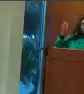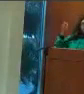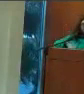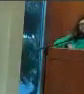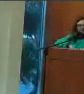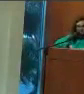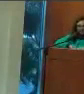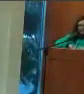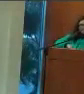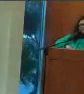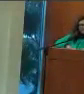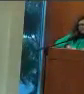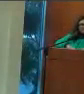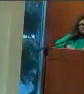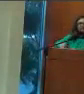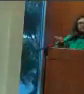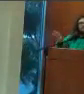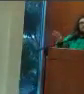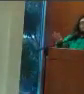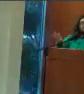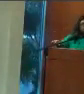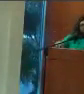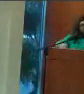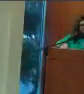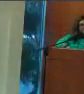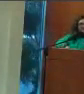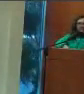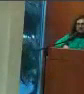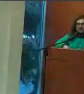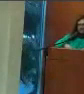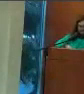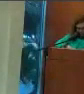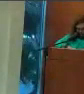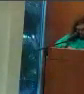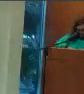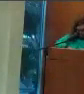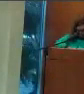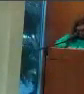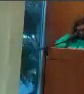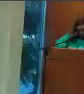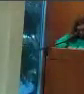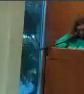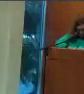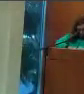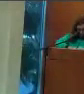one of the banks here, there's Native symbols. So it's very intertwined.